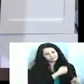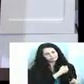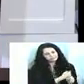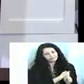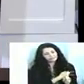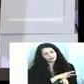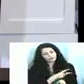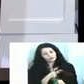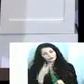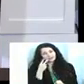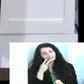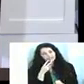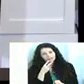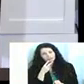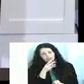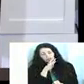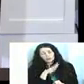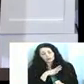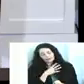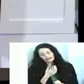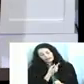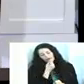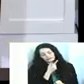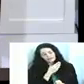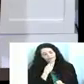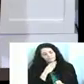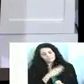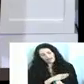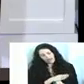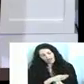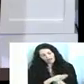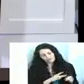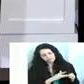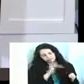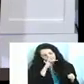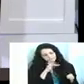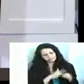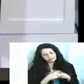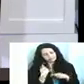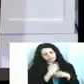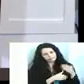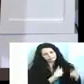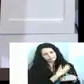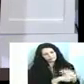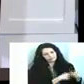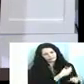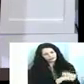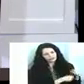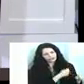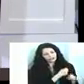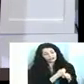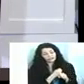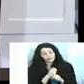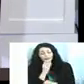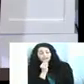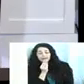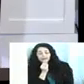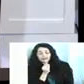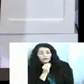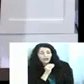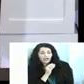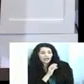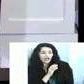certainly had a bad rap. In fact, there are very few women in both the Hebrew and the Christian Scriptures who